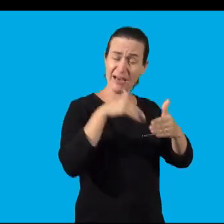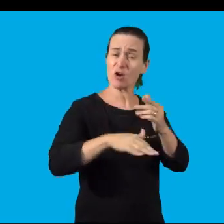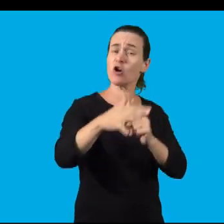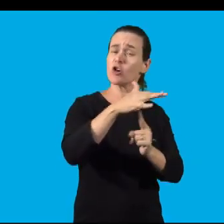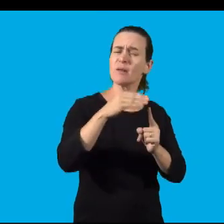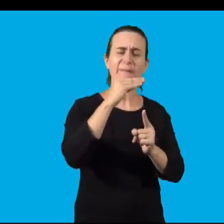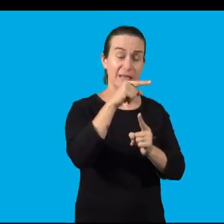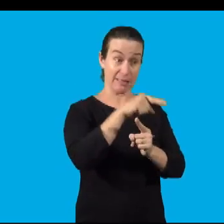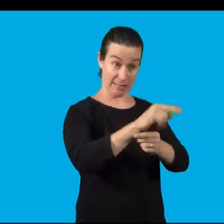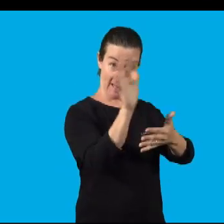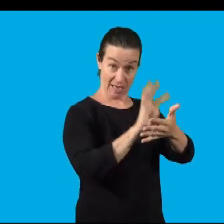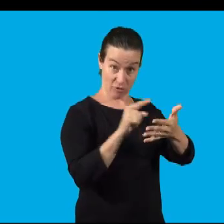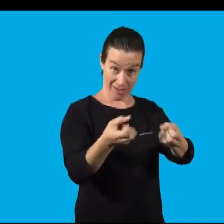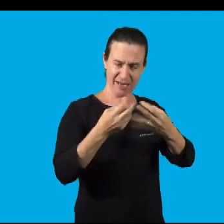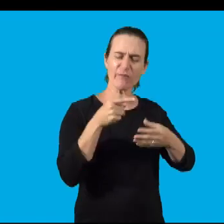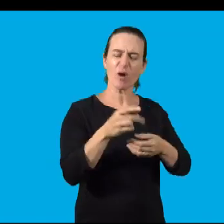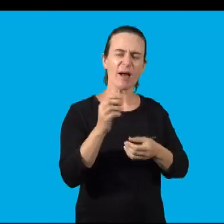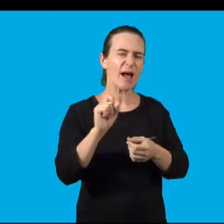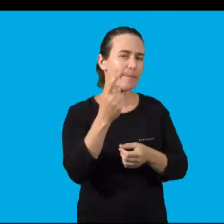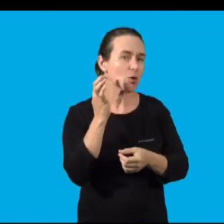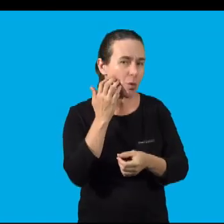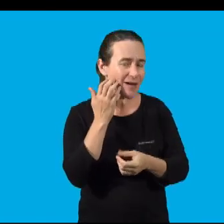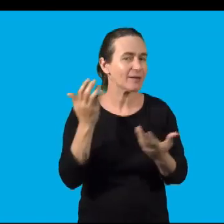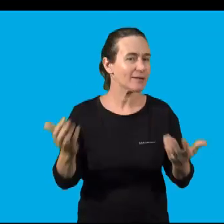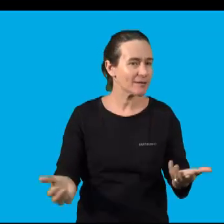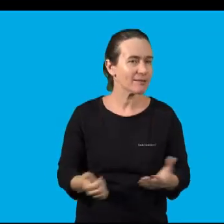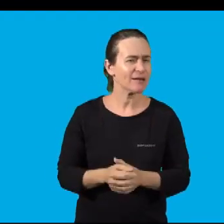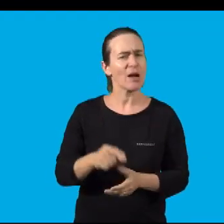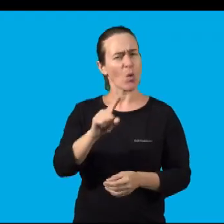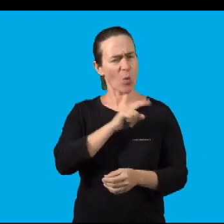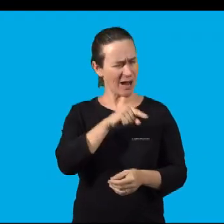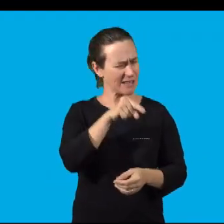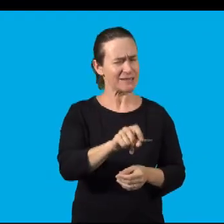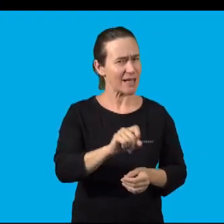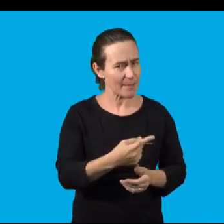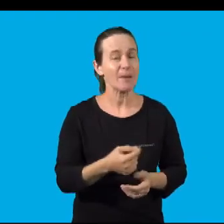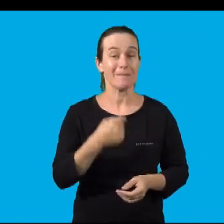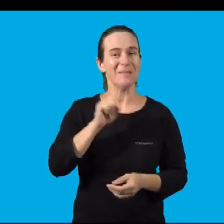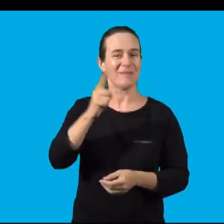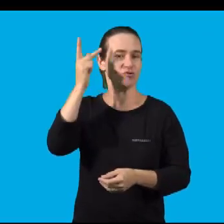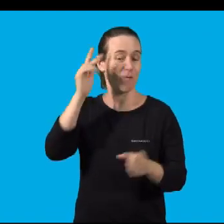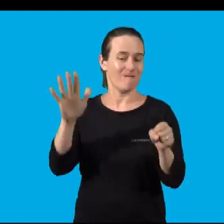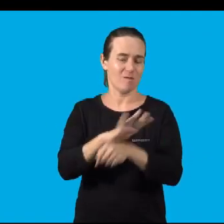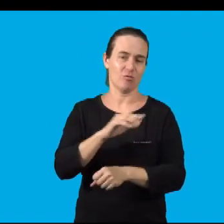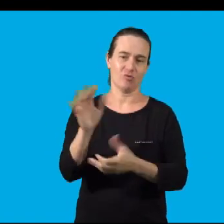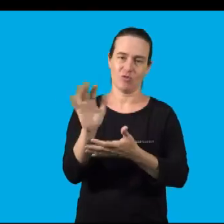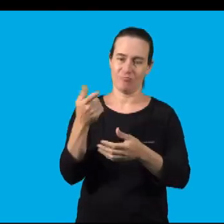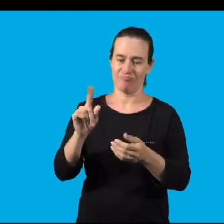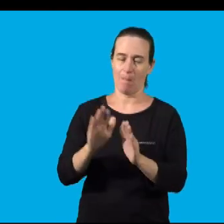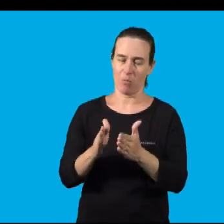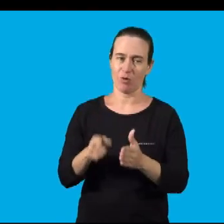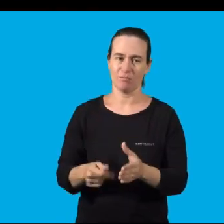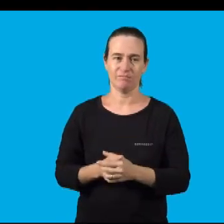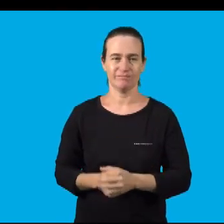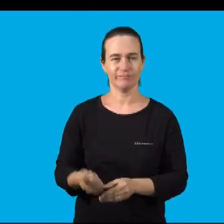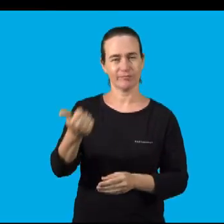For example, when does this happen in the play? And what has led to this moment? Structure your